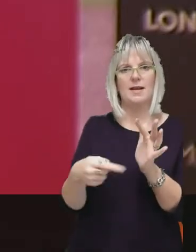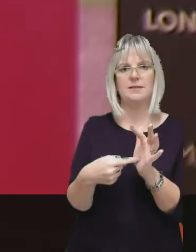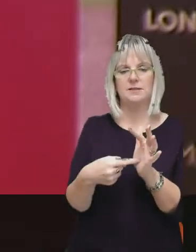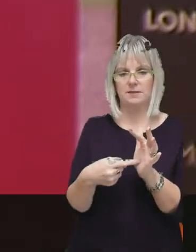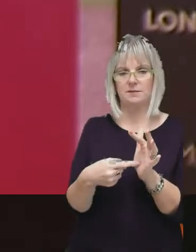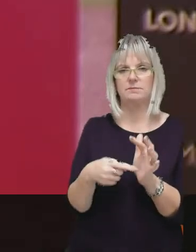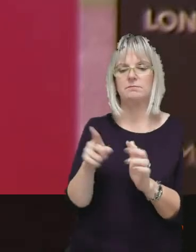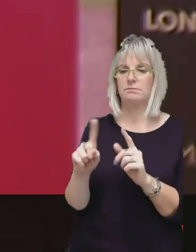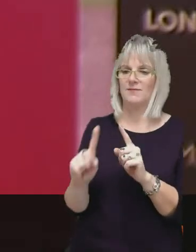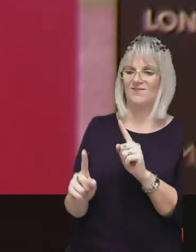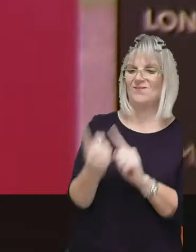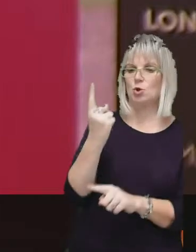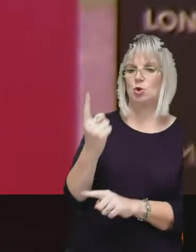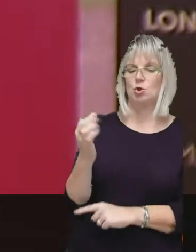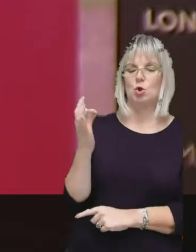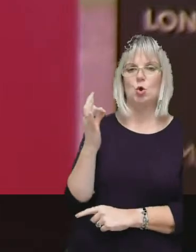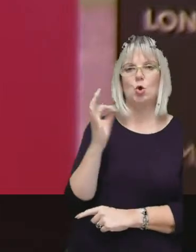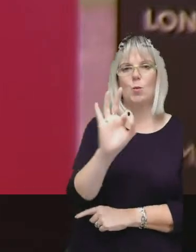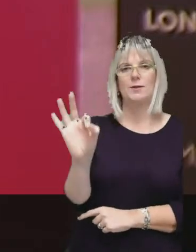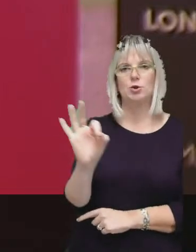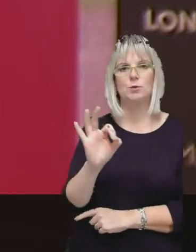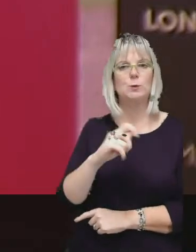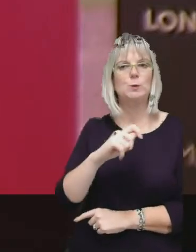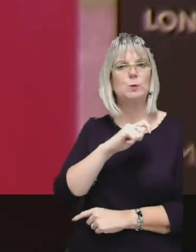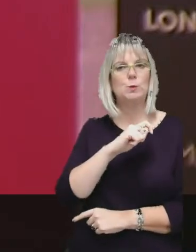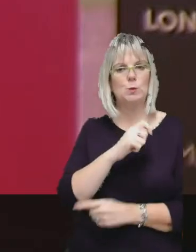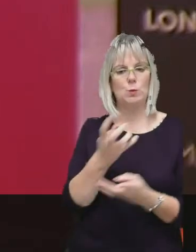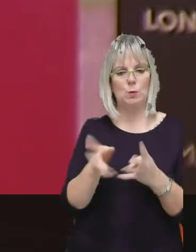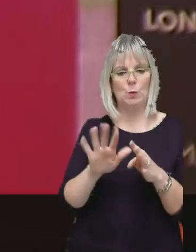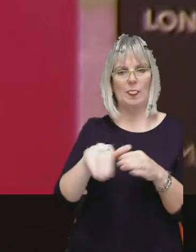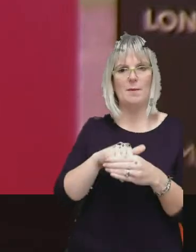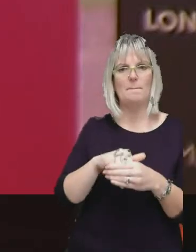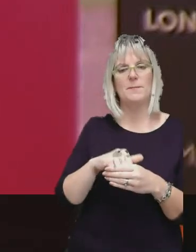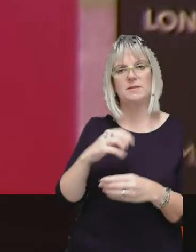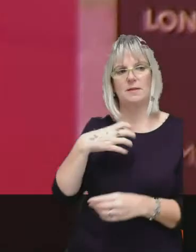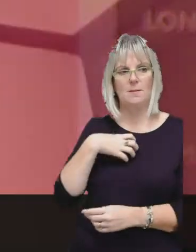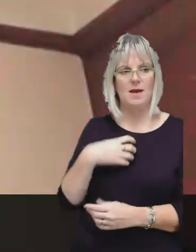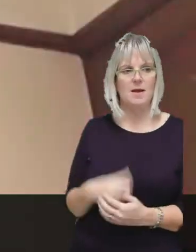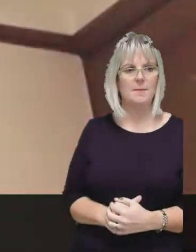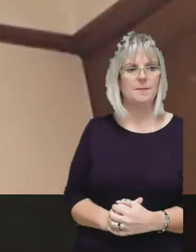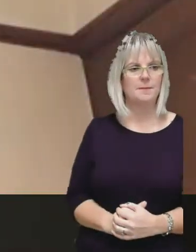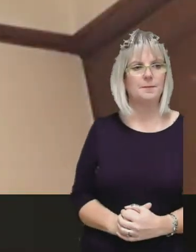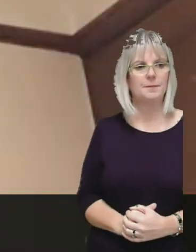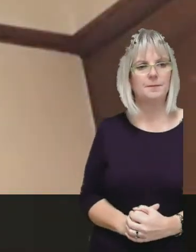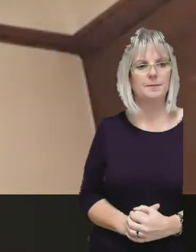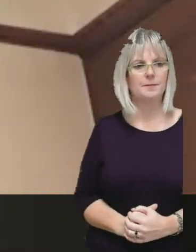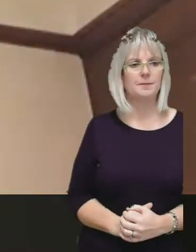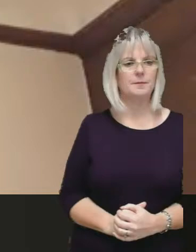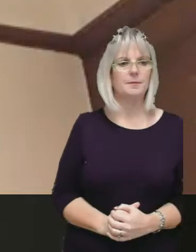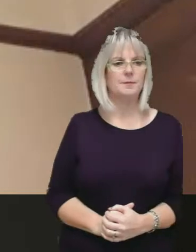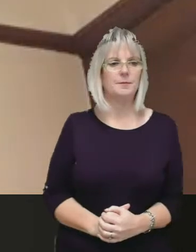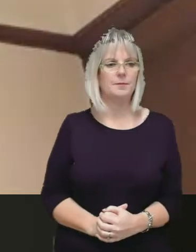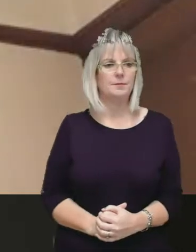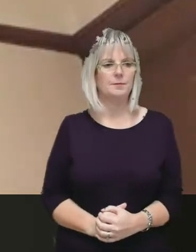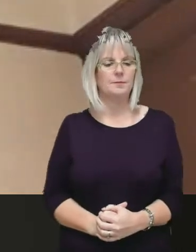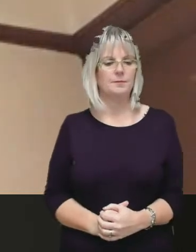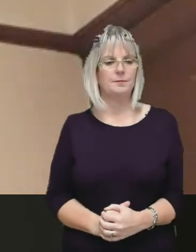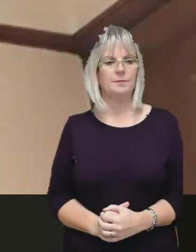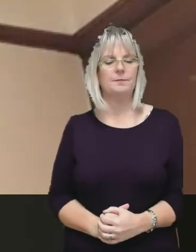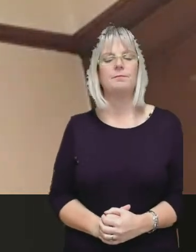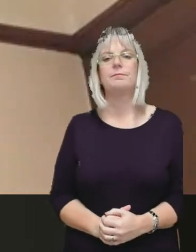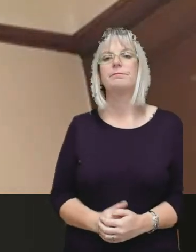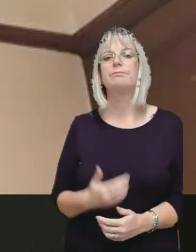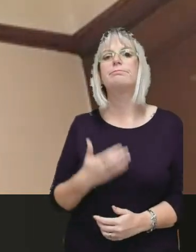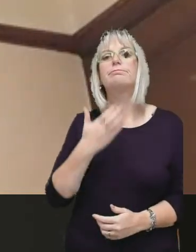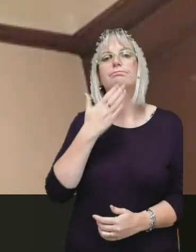the members and the mayor. Lindsay. Thank you, Chair. Thank you, Chair. Why is the mayor